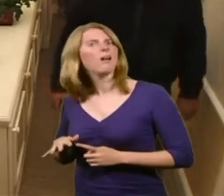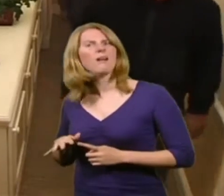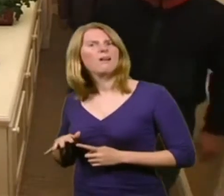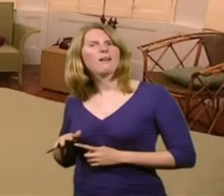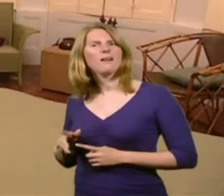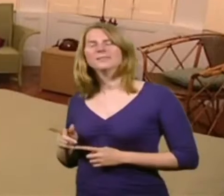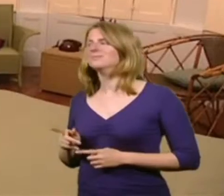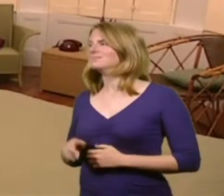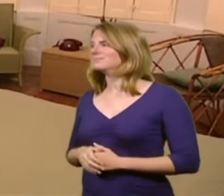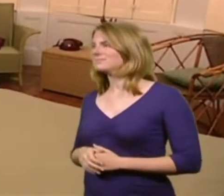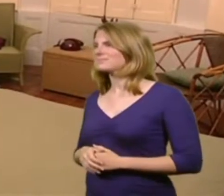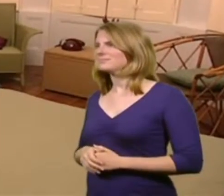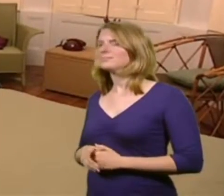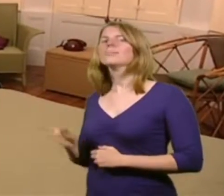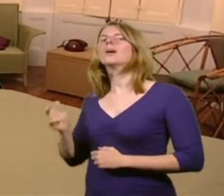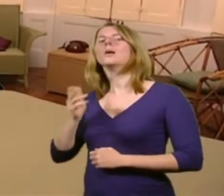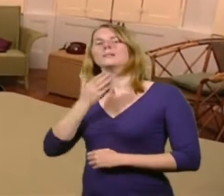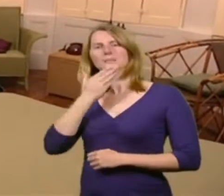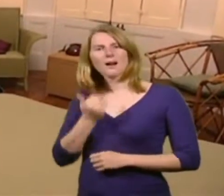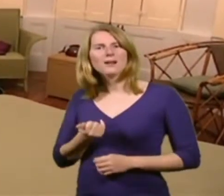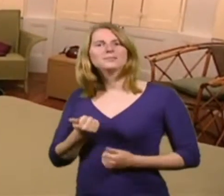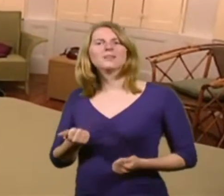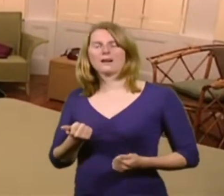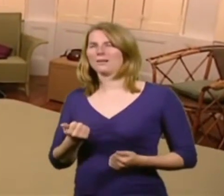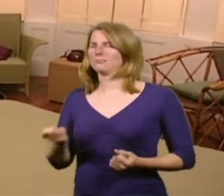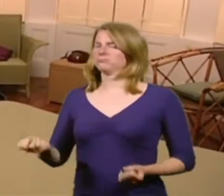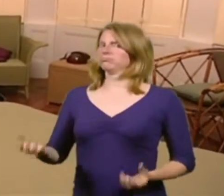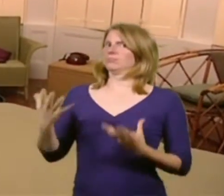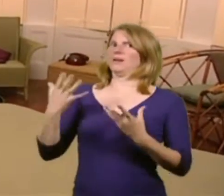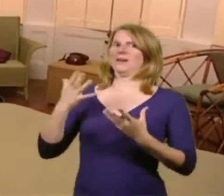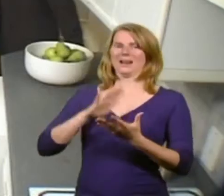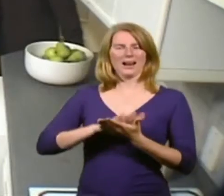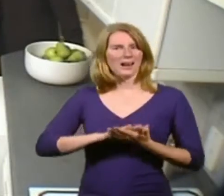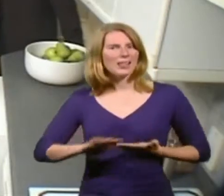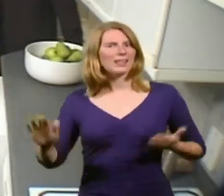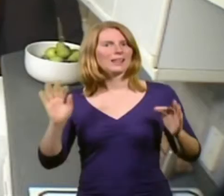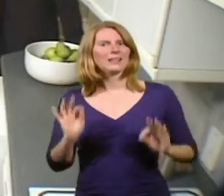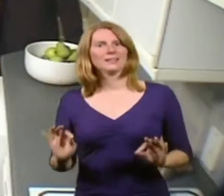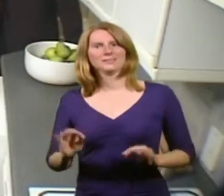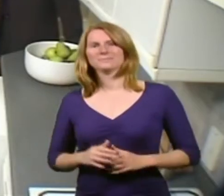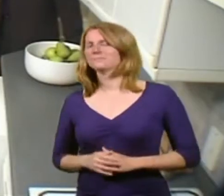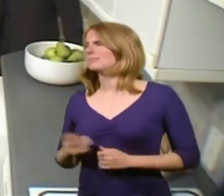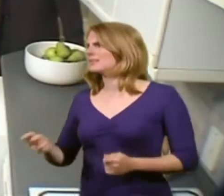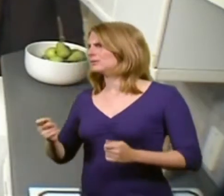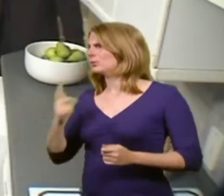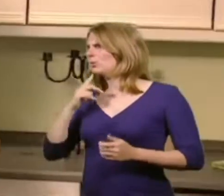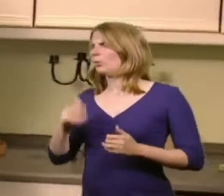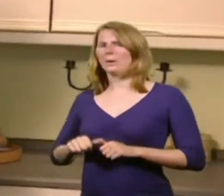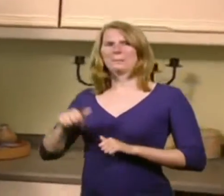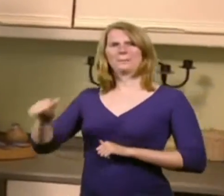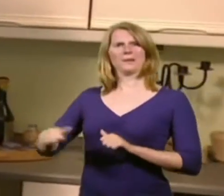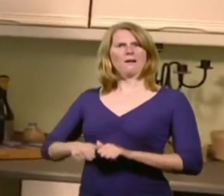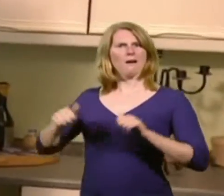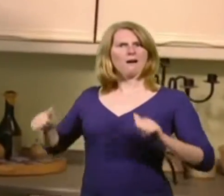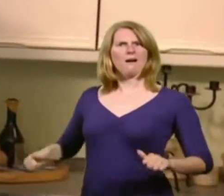Incredible. Yeah, it's just so much nicer, isn't it? Yeah, bright, clean. The kitchen looks an awful lot bigger. Yeah. It